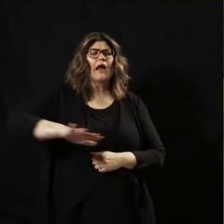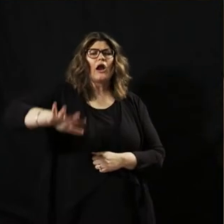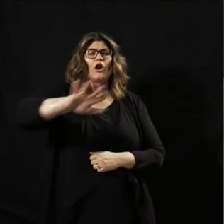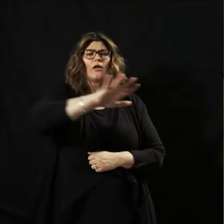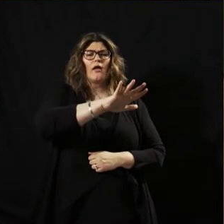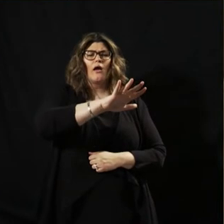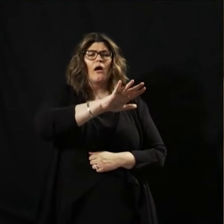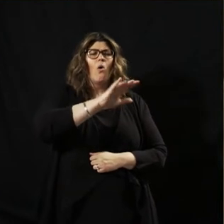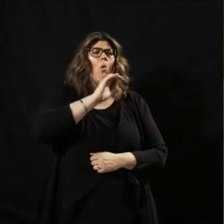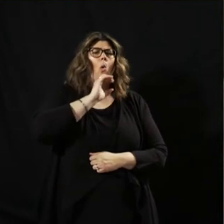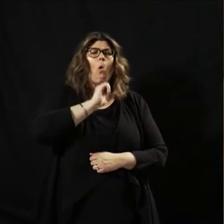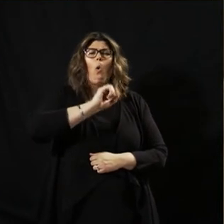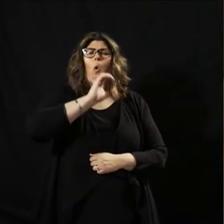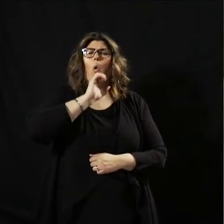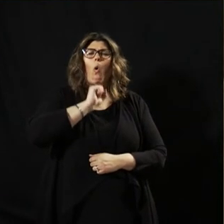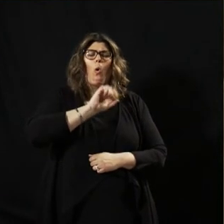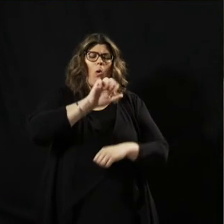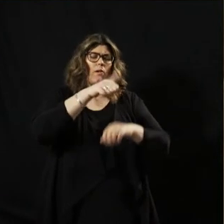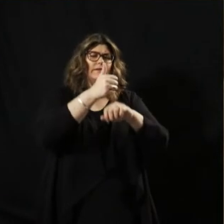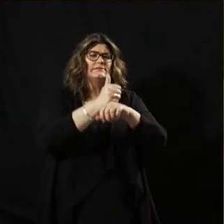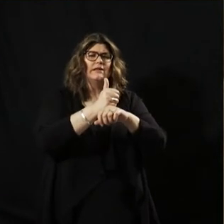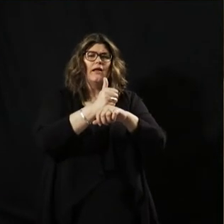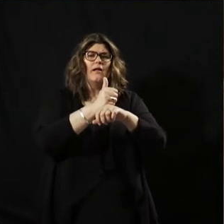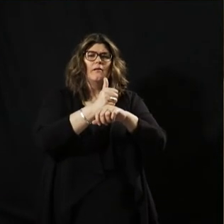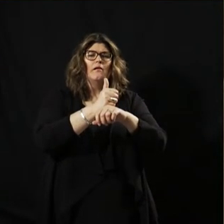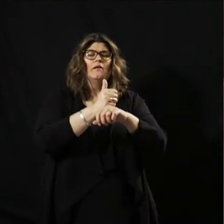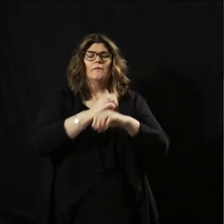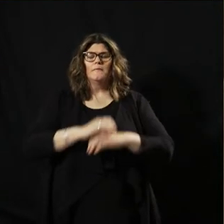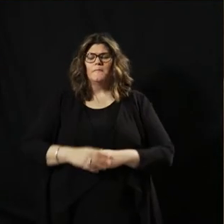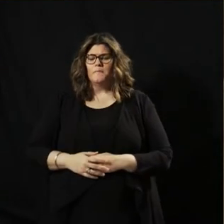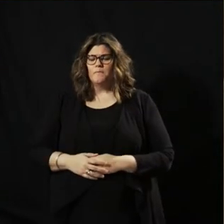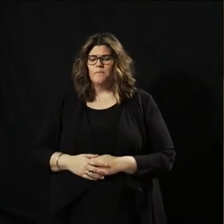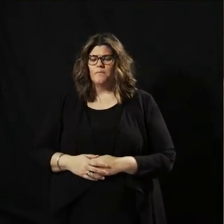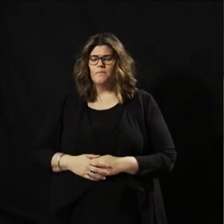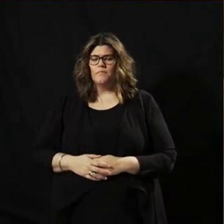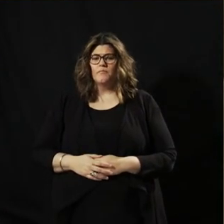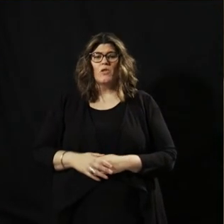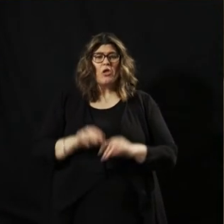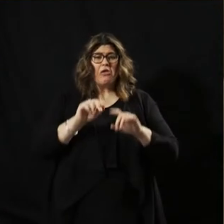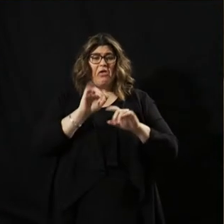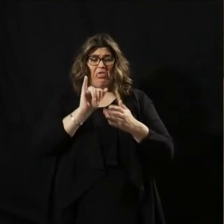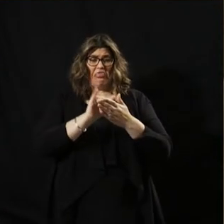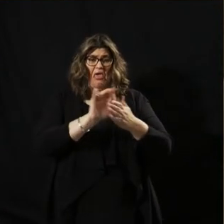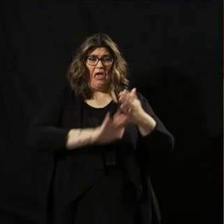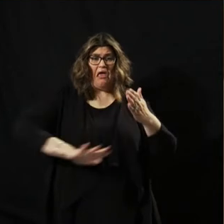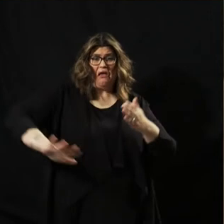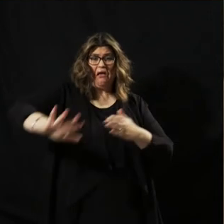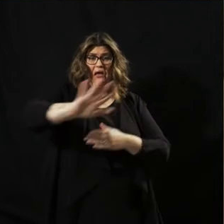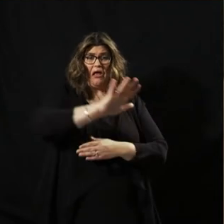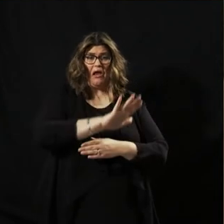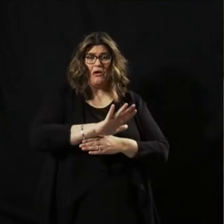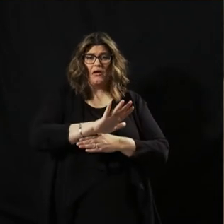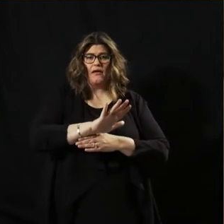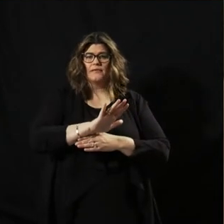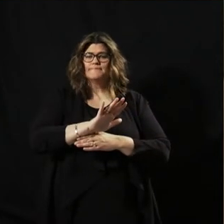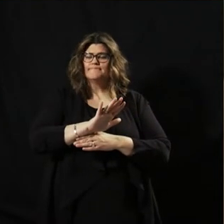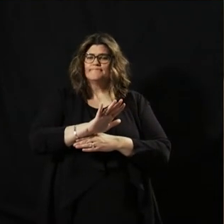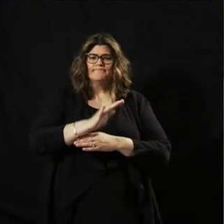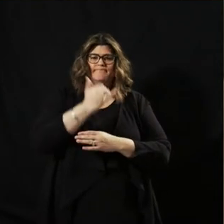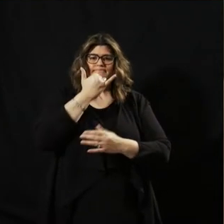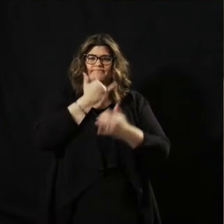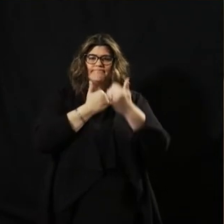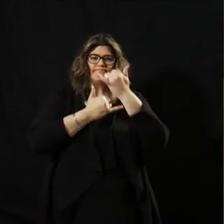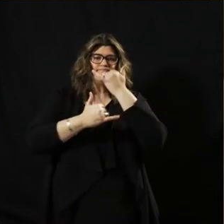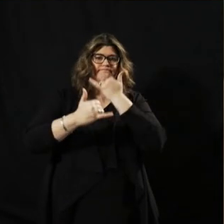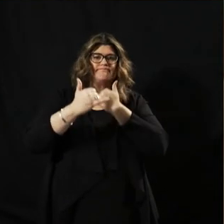grown old in a foreign land, defiled with the dead, accounted with